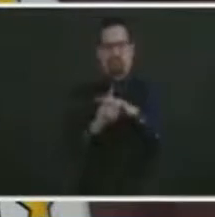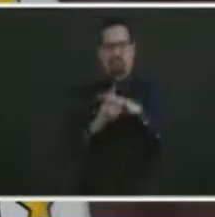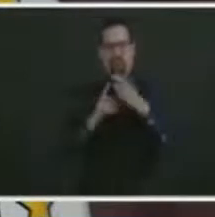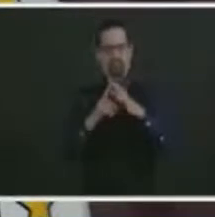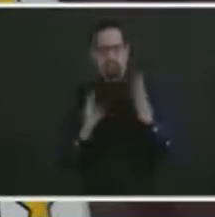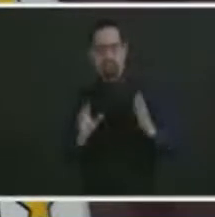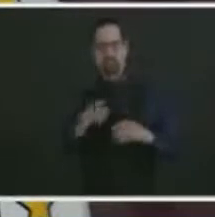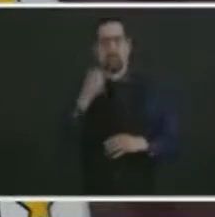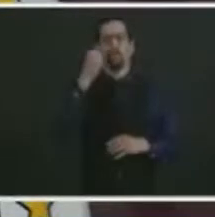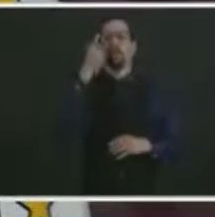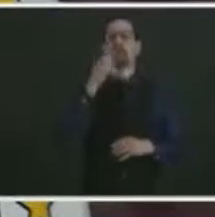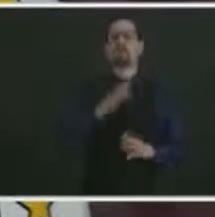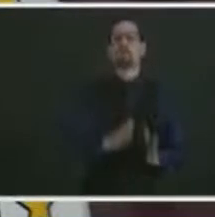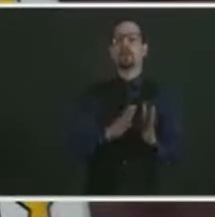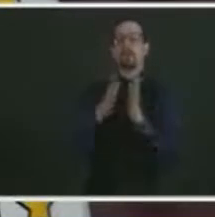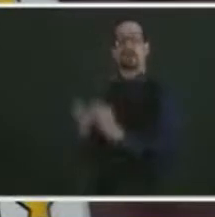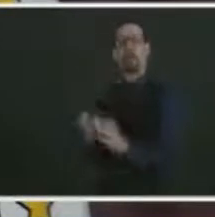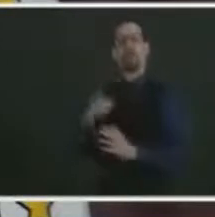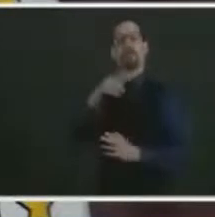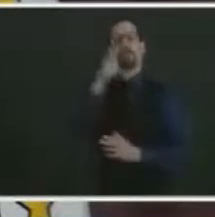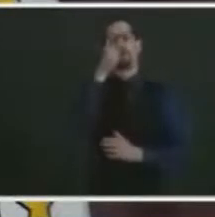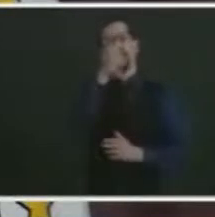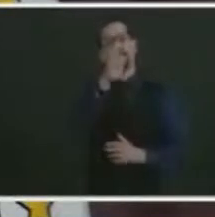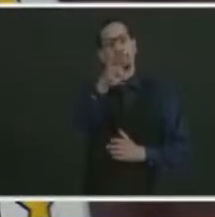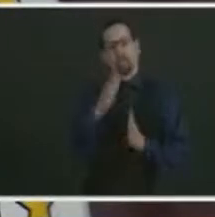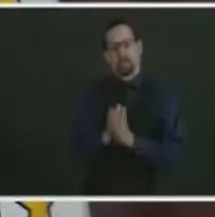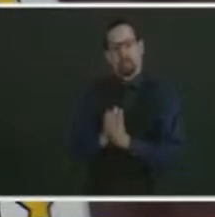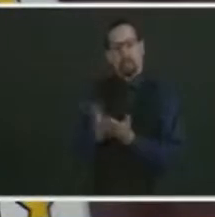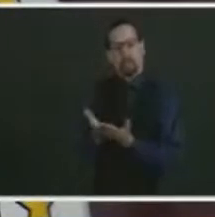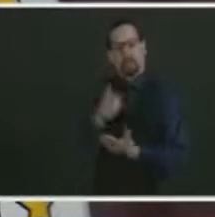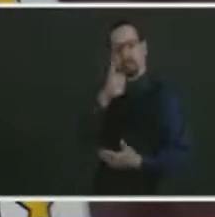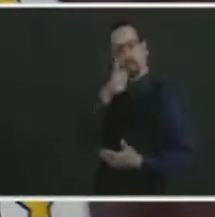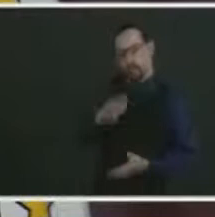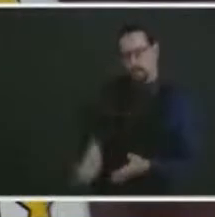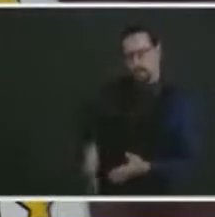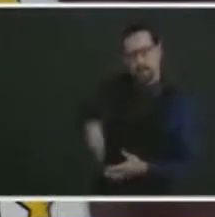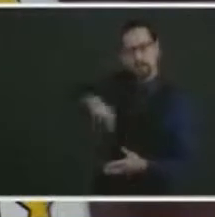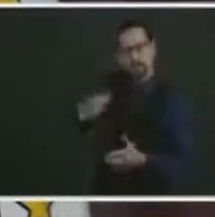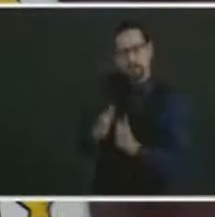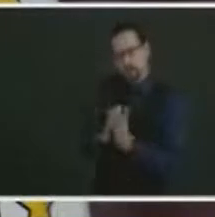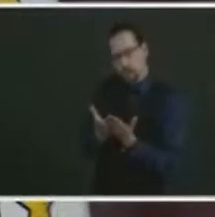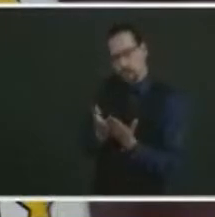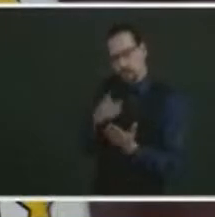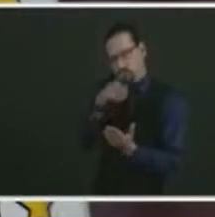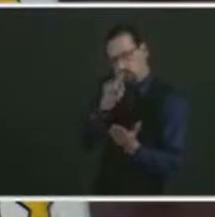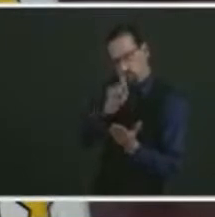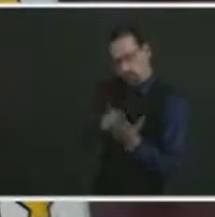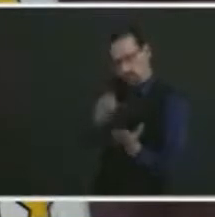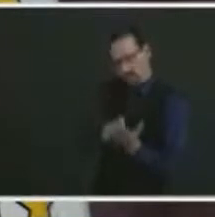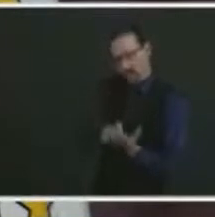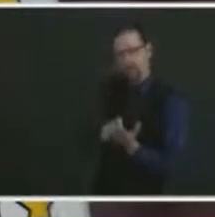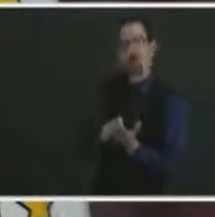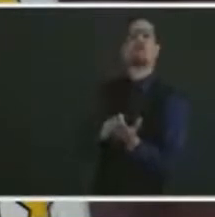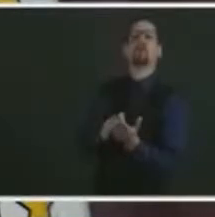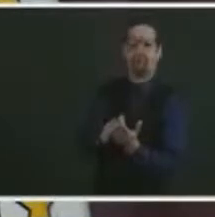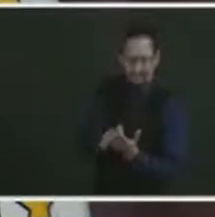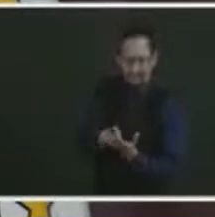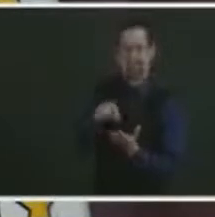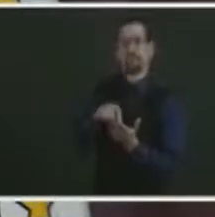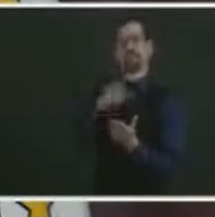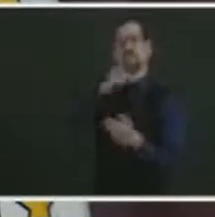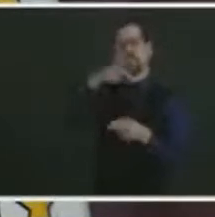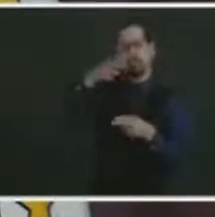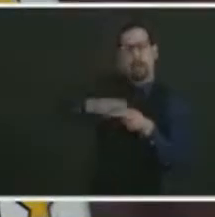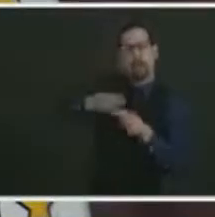to. So here's how it would work. Let's say you test